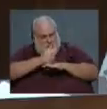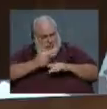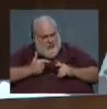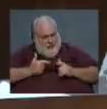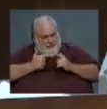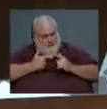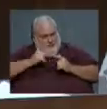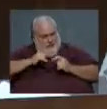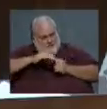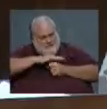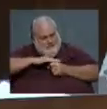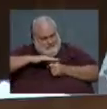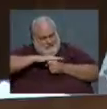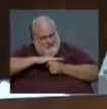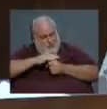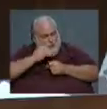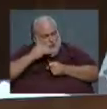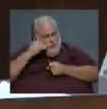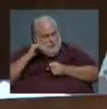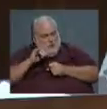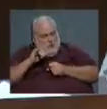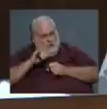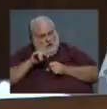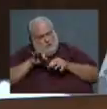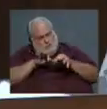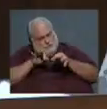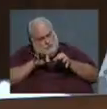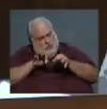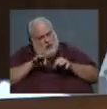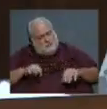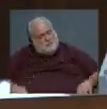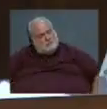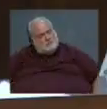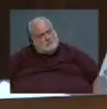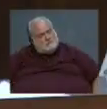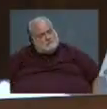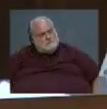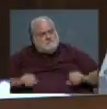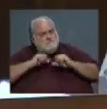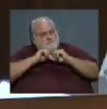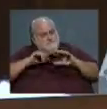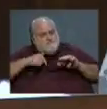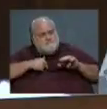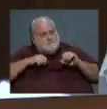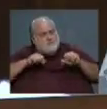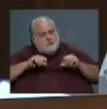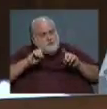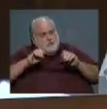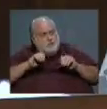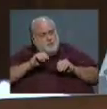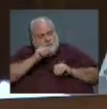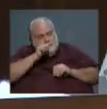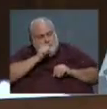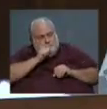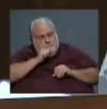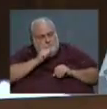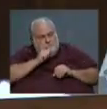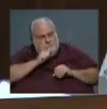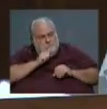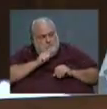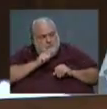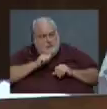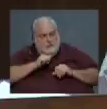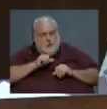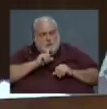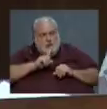in that type of neighborhood, which you just described. But there's nothing I can do about it. Just had a killing or whatever at 30th and